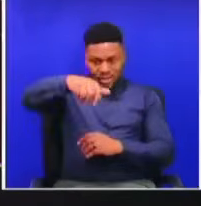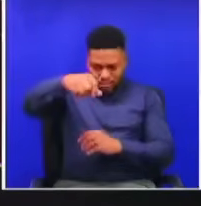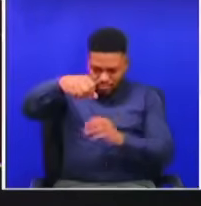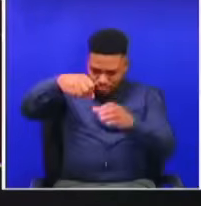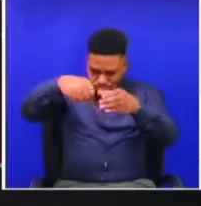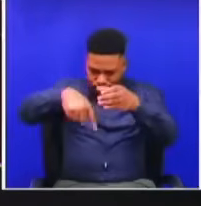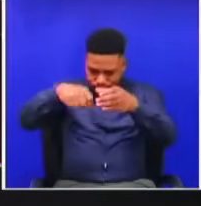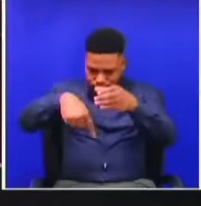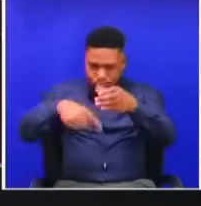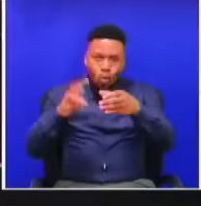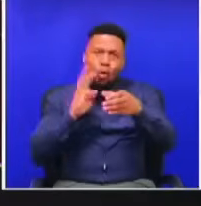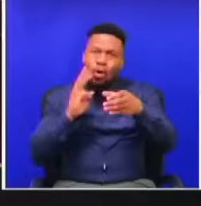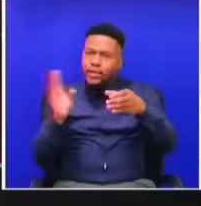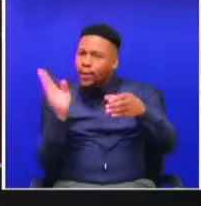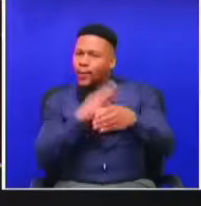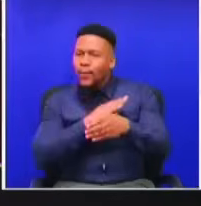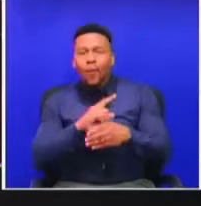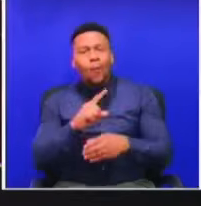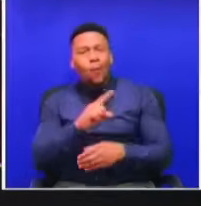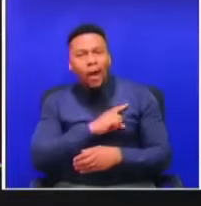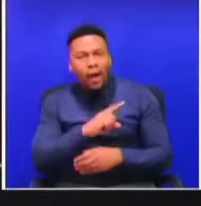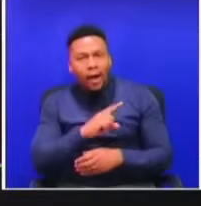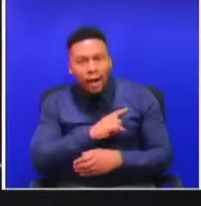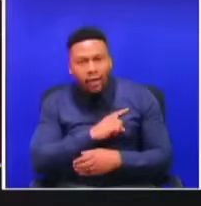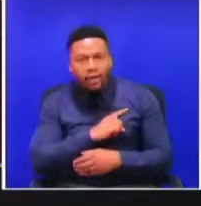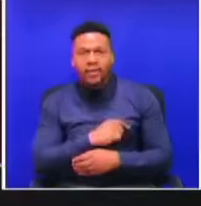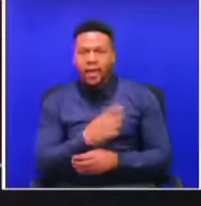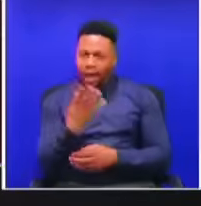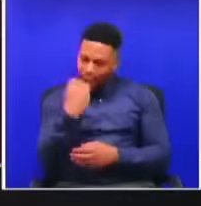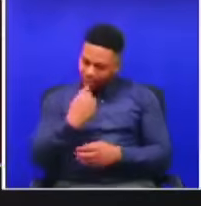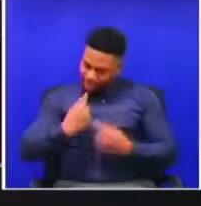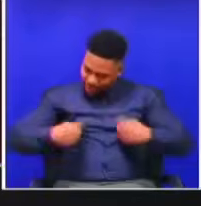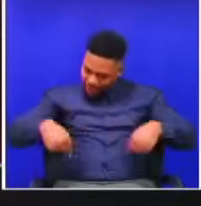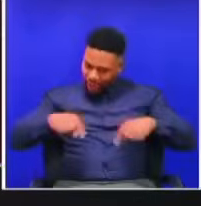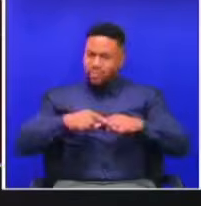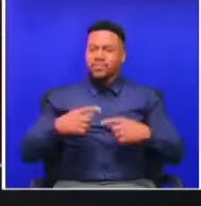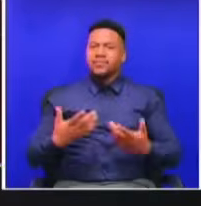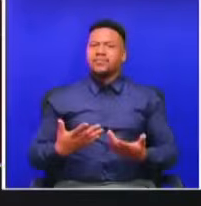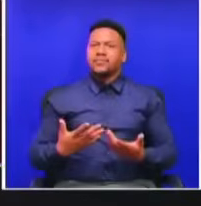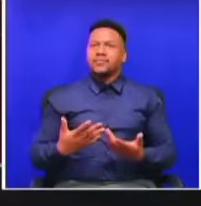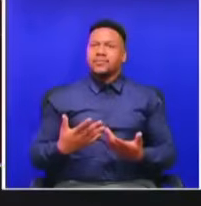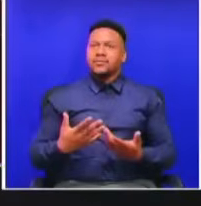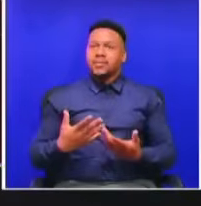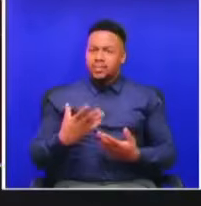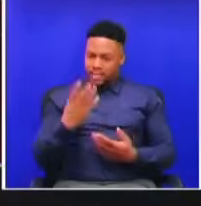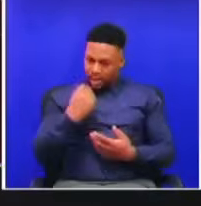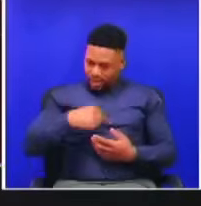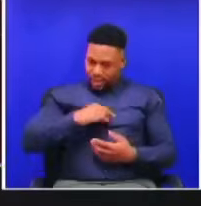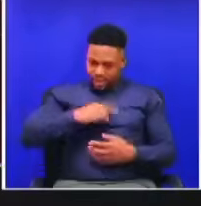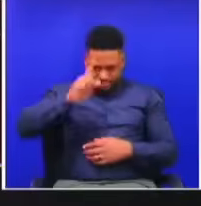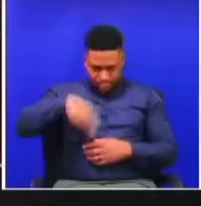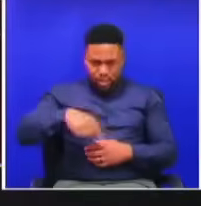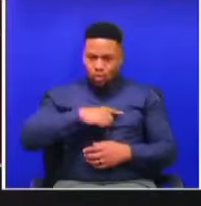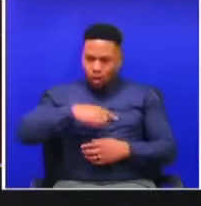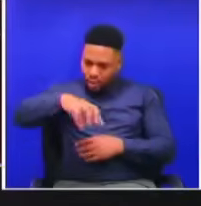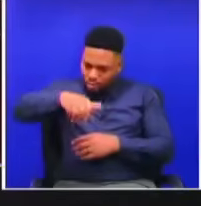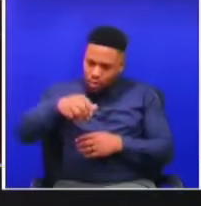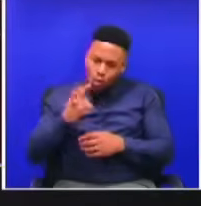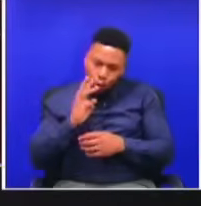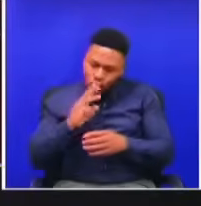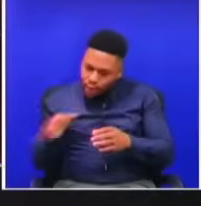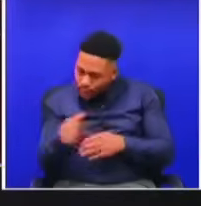ask us as their public representatives because the taps don't have water in many places. And they must,